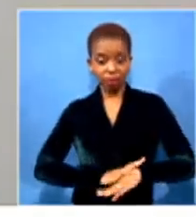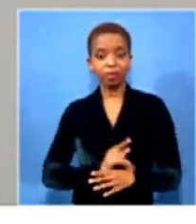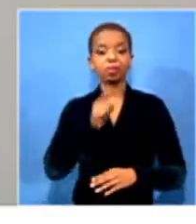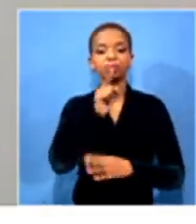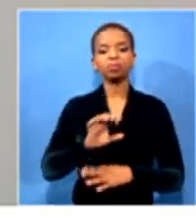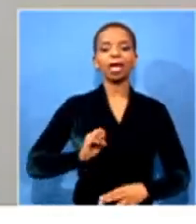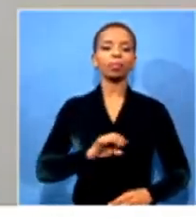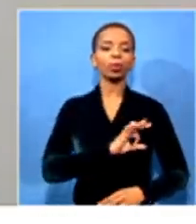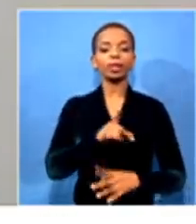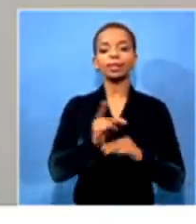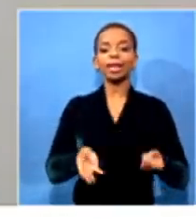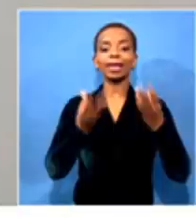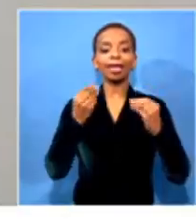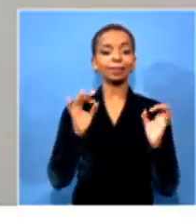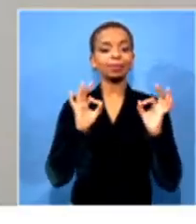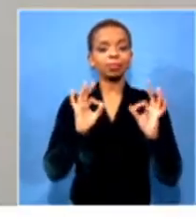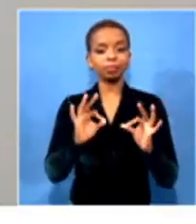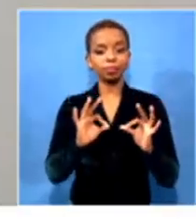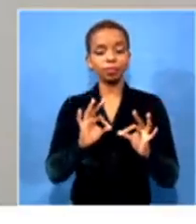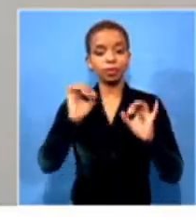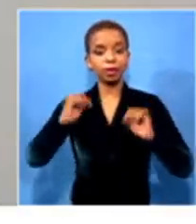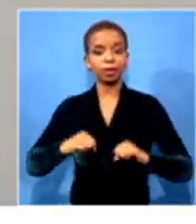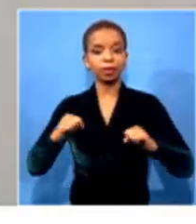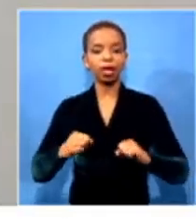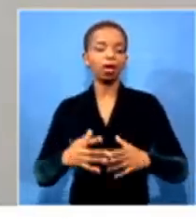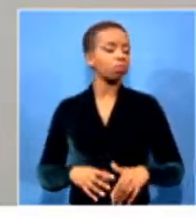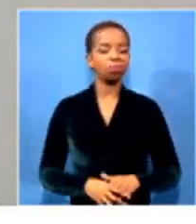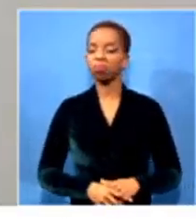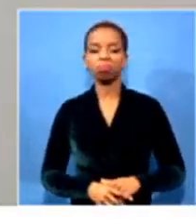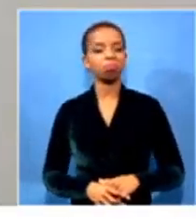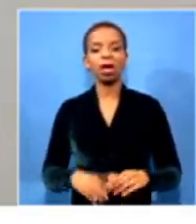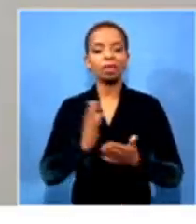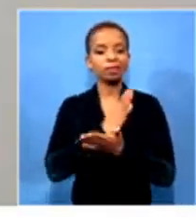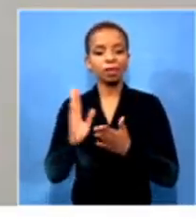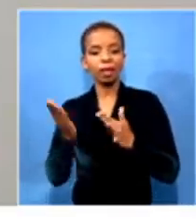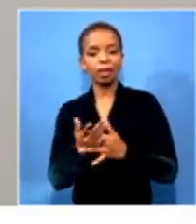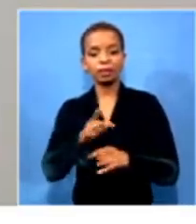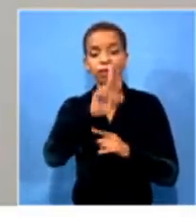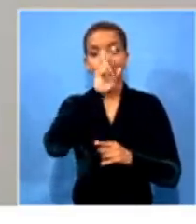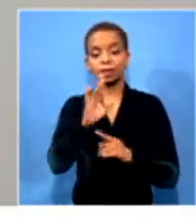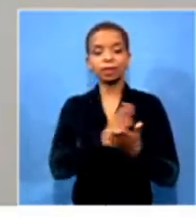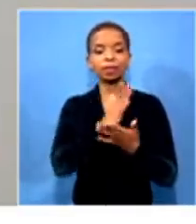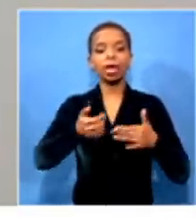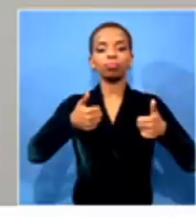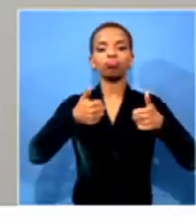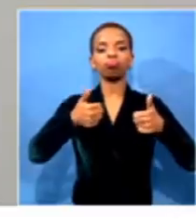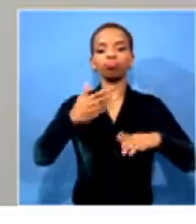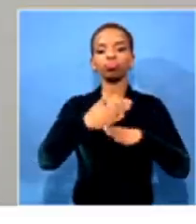don't get the best deal out of this. In some cases, obviously, you see some very good work being done by the unions. And I think